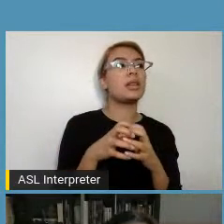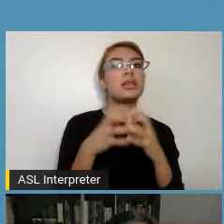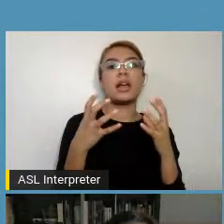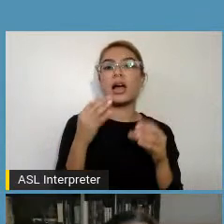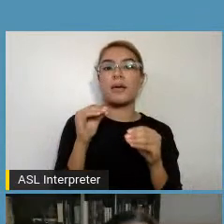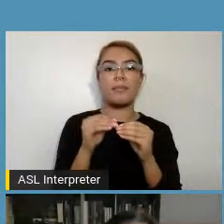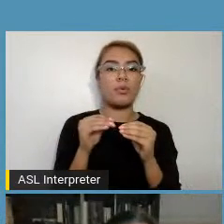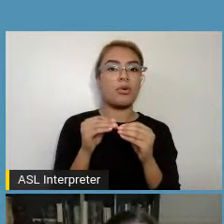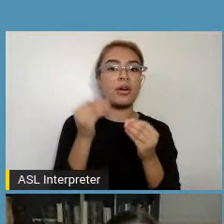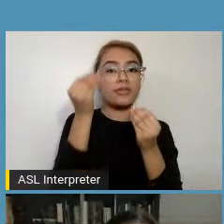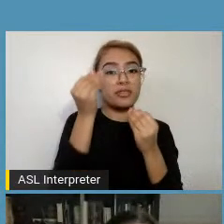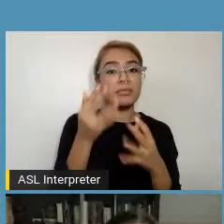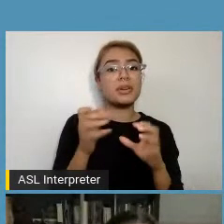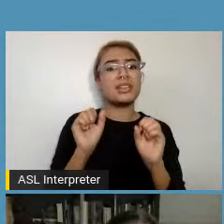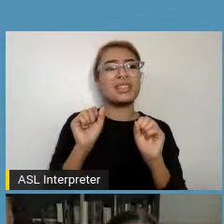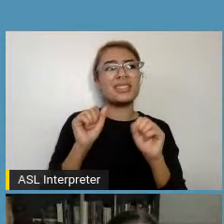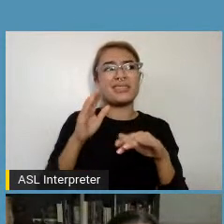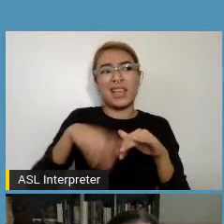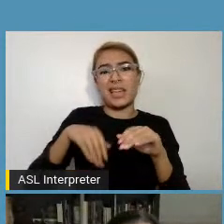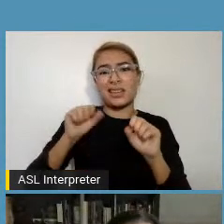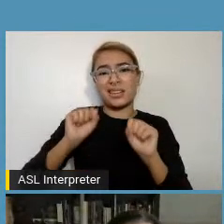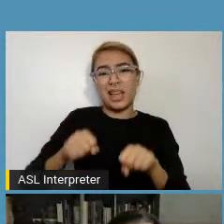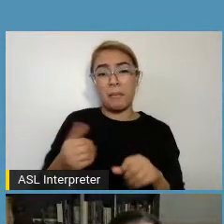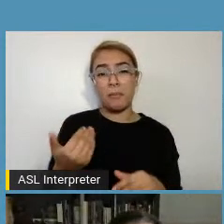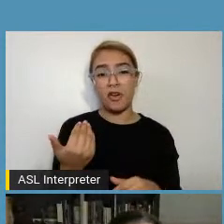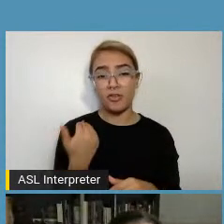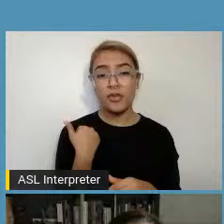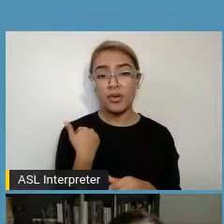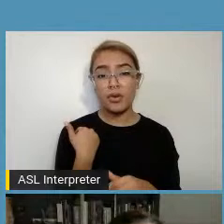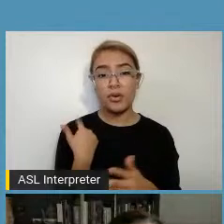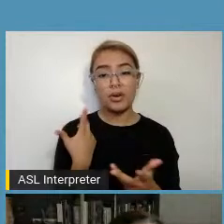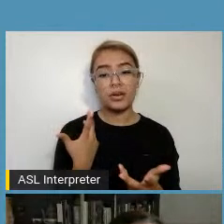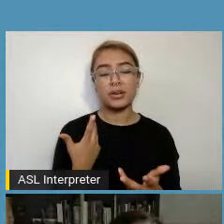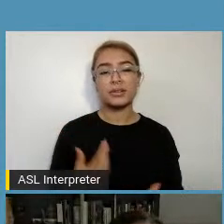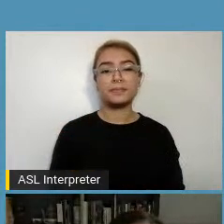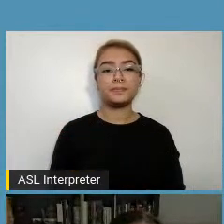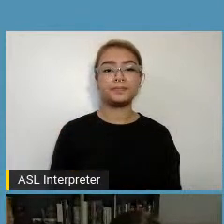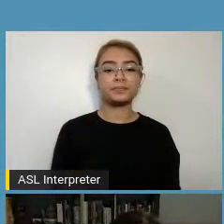more than we ever could before. Let's